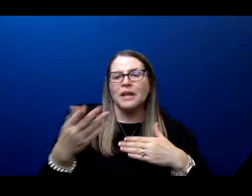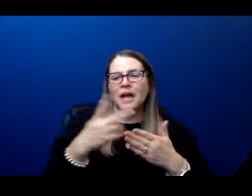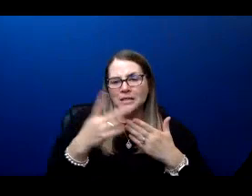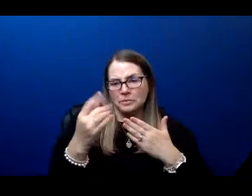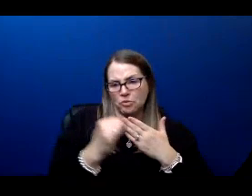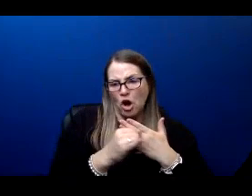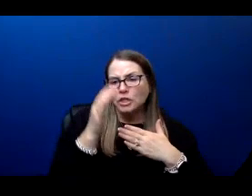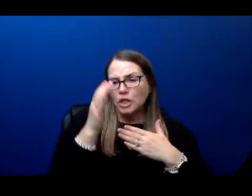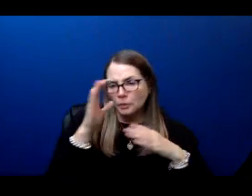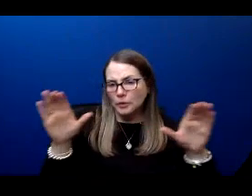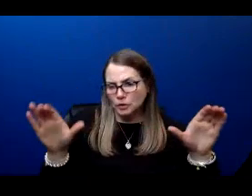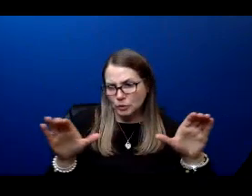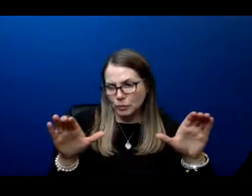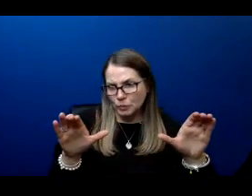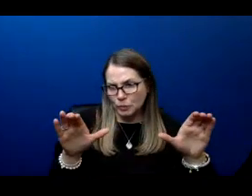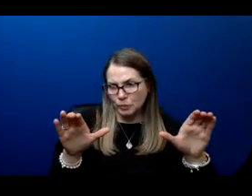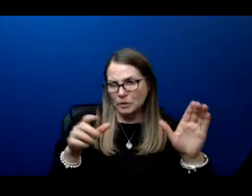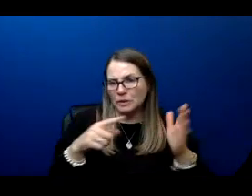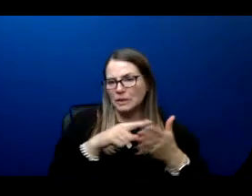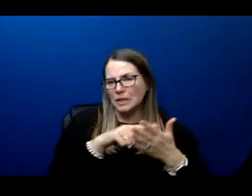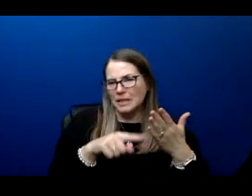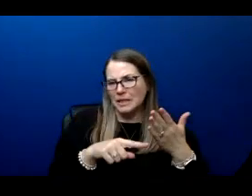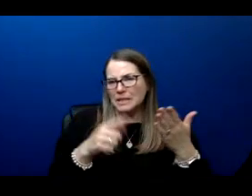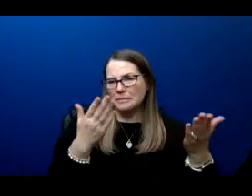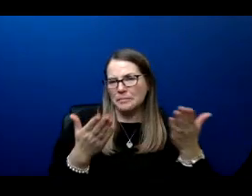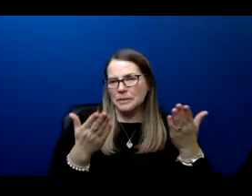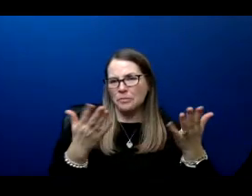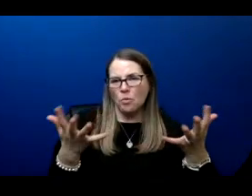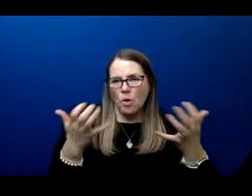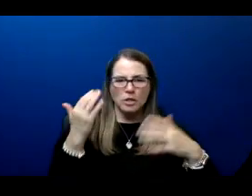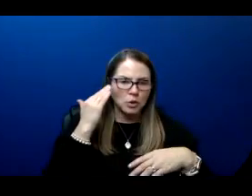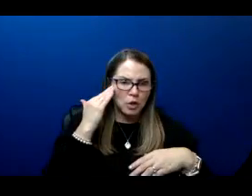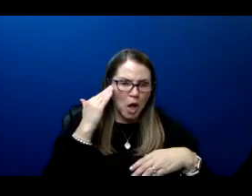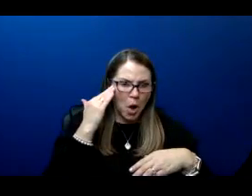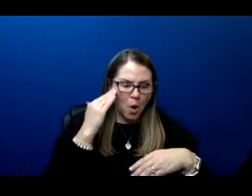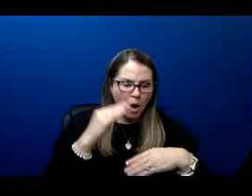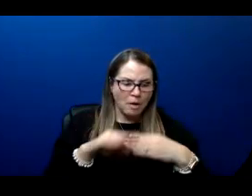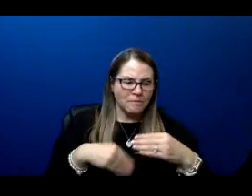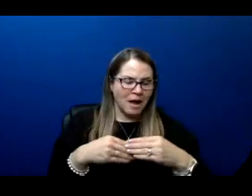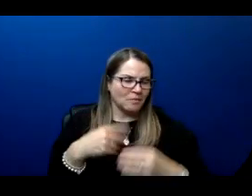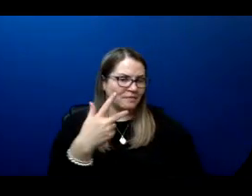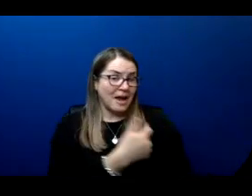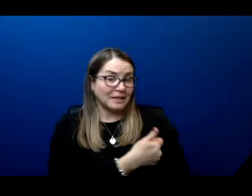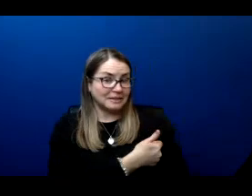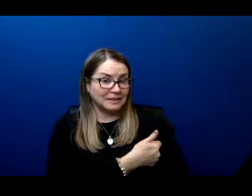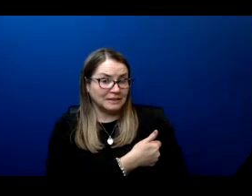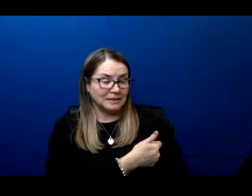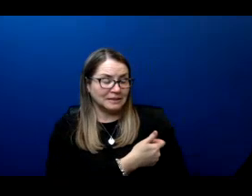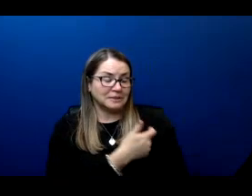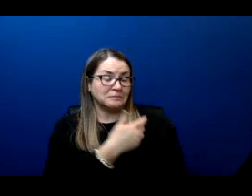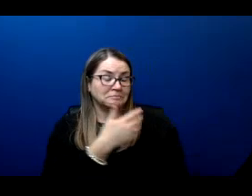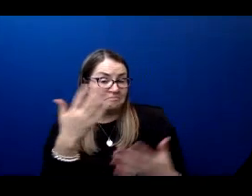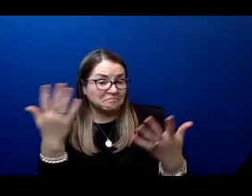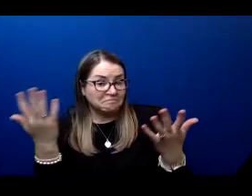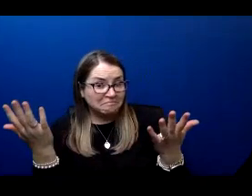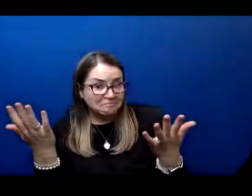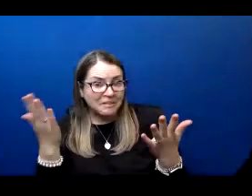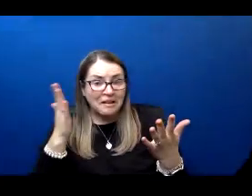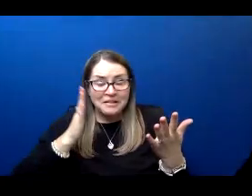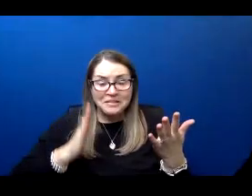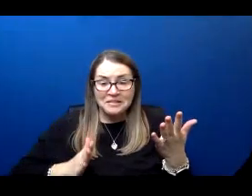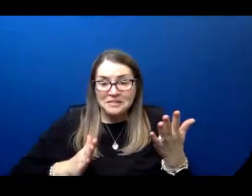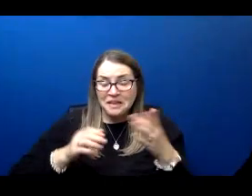gonna do. Okay, like this is maybe some of the things that people actually want to know when it comes to vaccines, like potential side effects, risk of